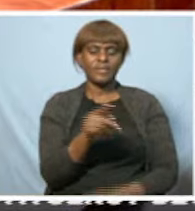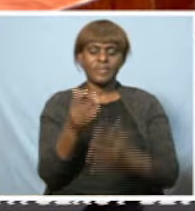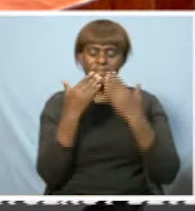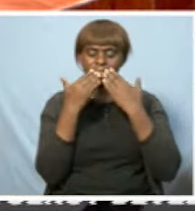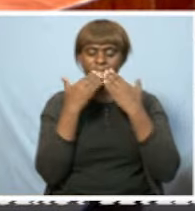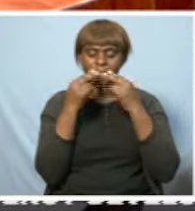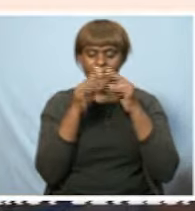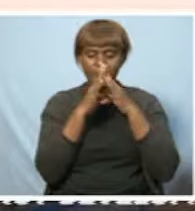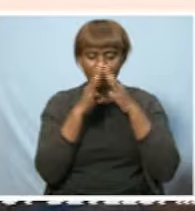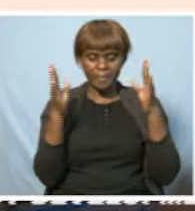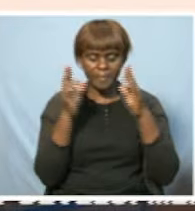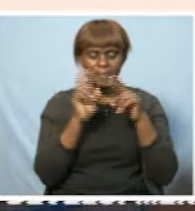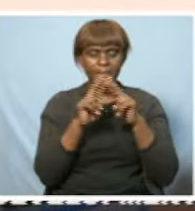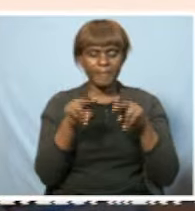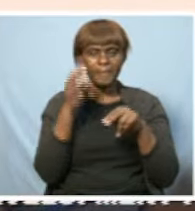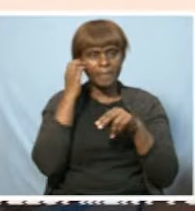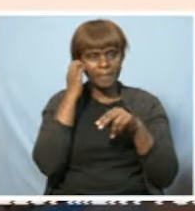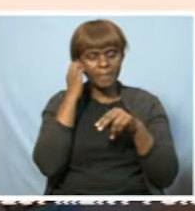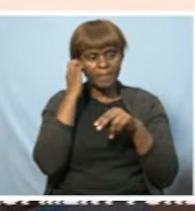Chair.